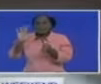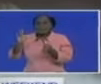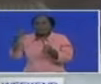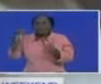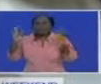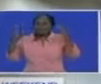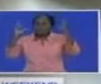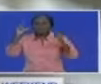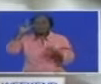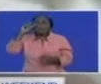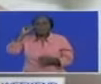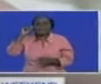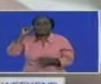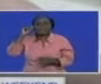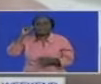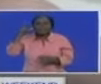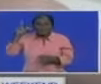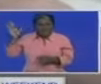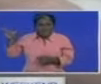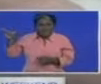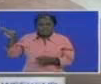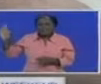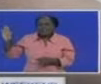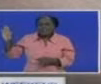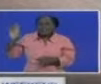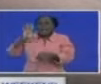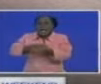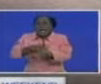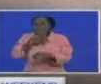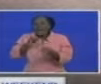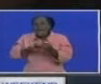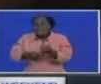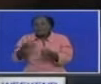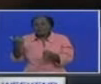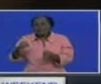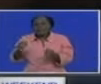holiday in Mombasa. Lydia has not traced her husband and daughter.